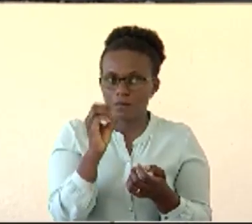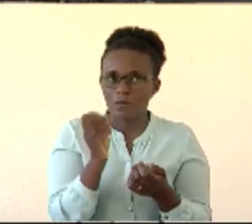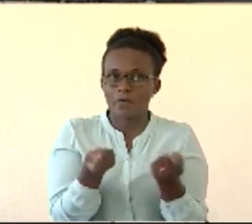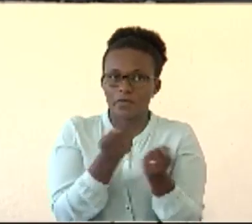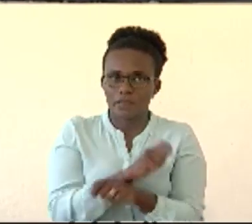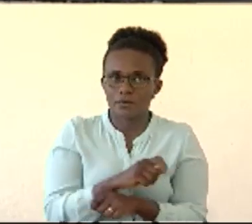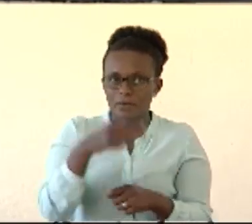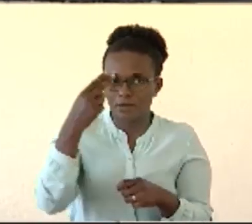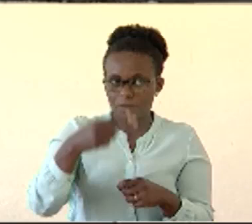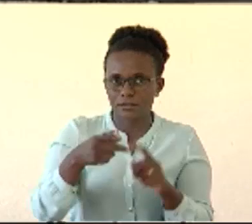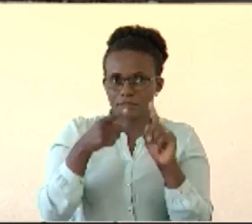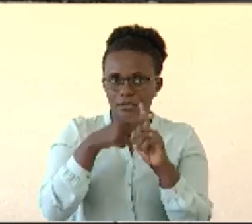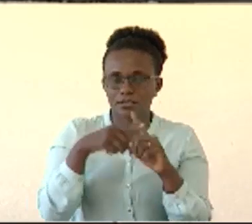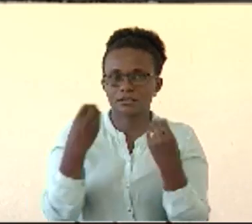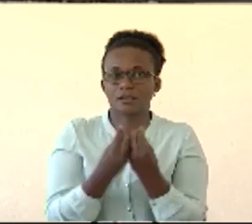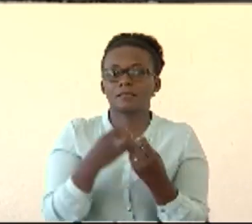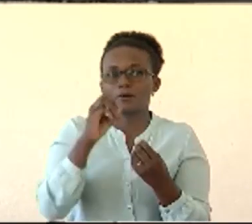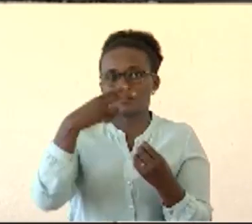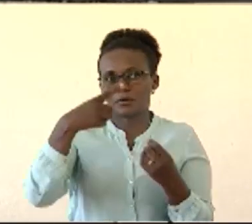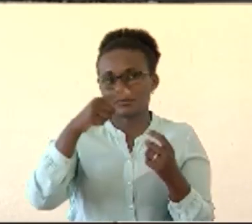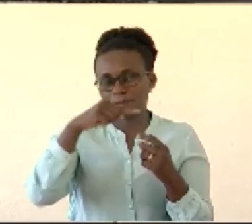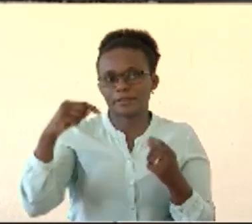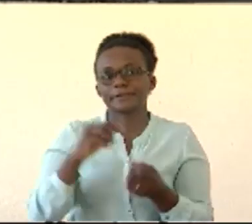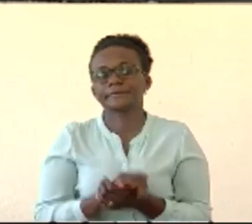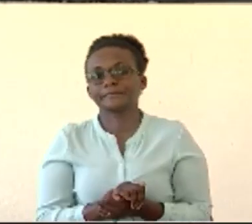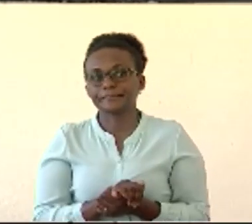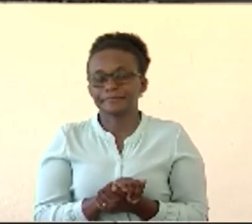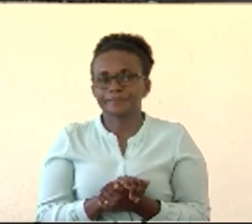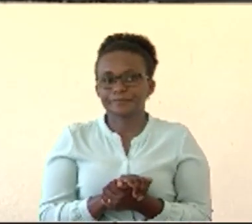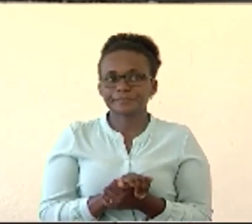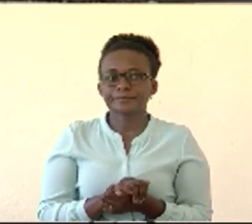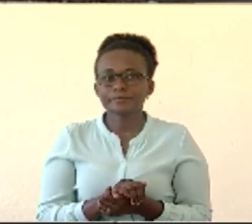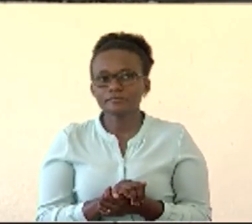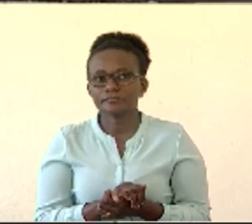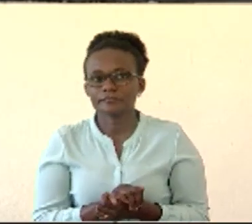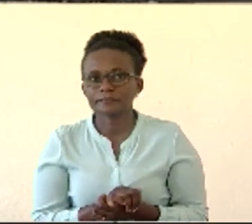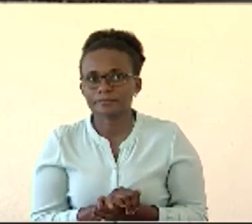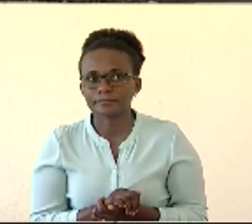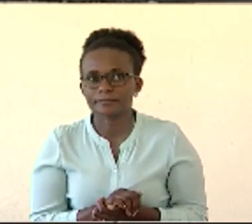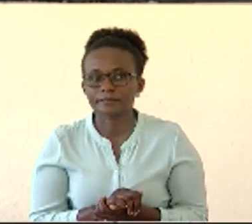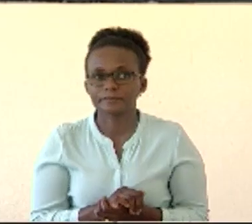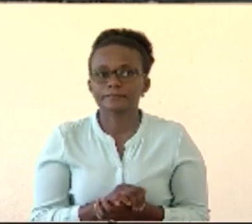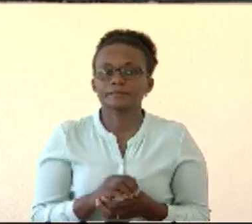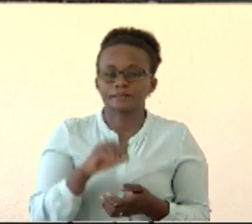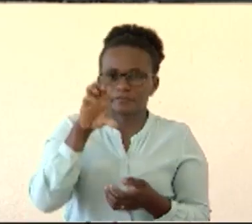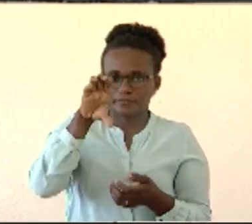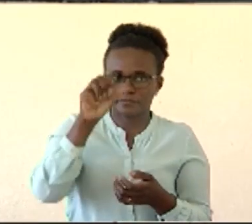copper discharges, we are looking at the cathode reaction.